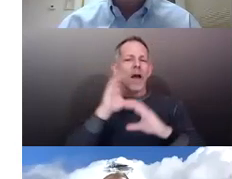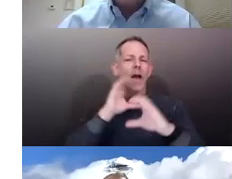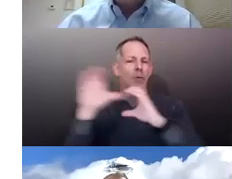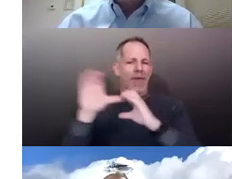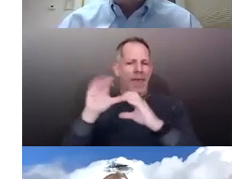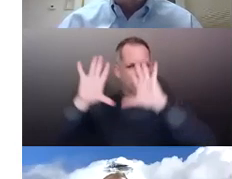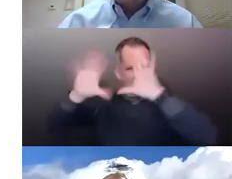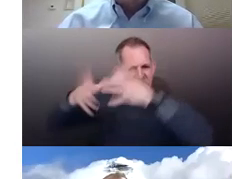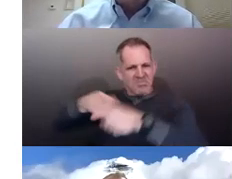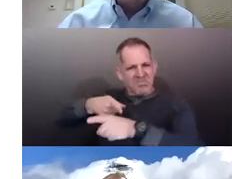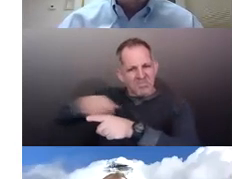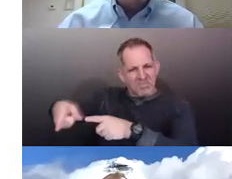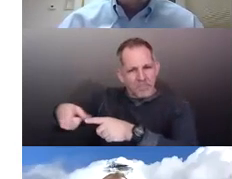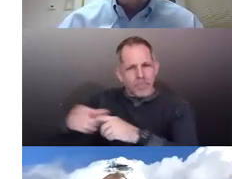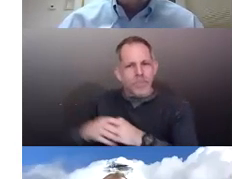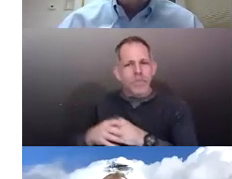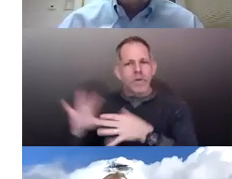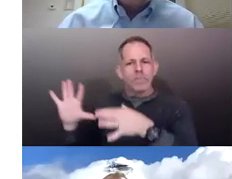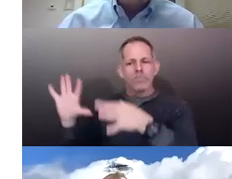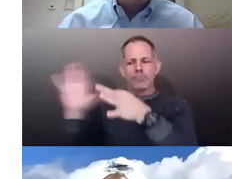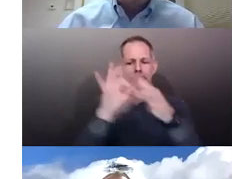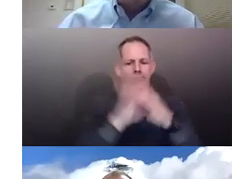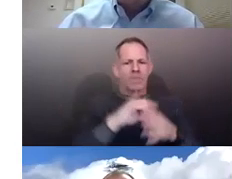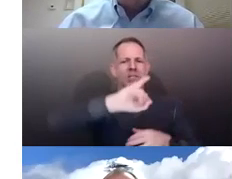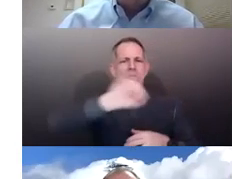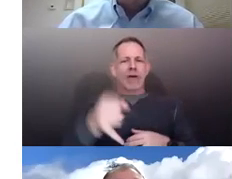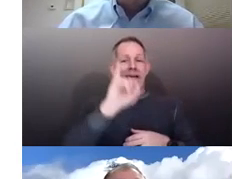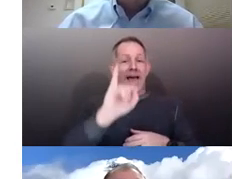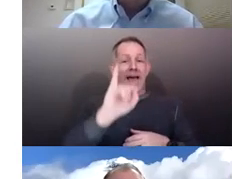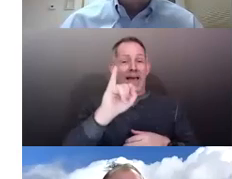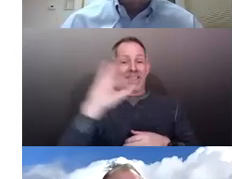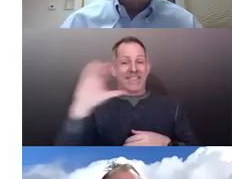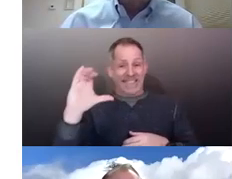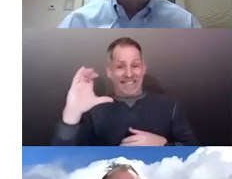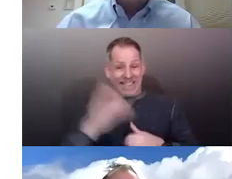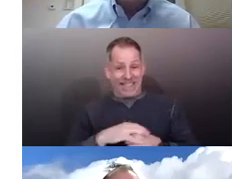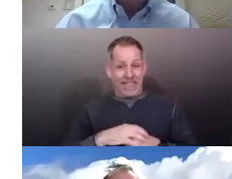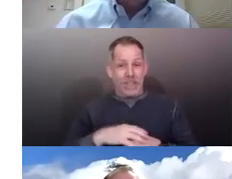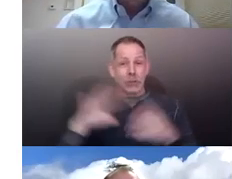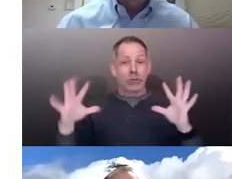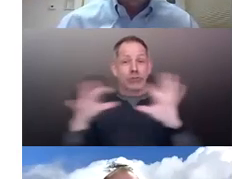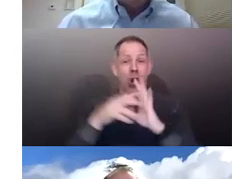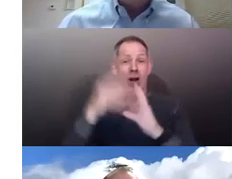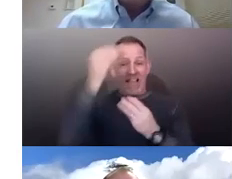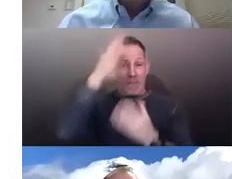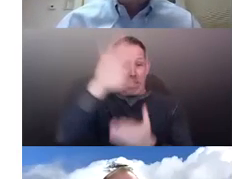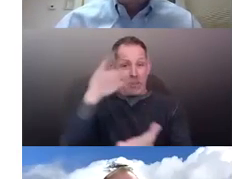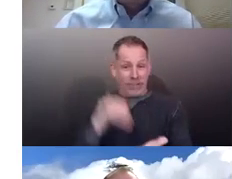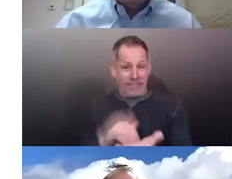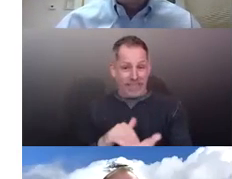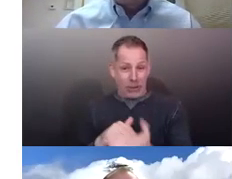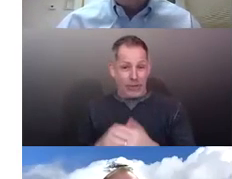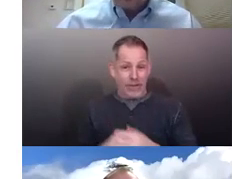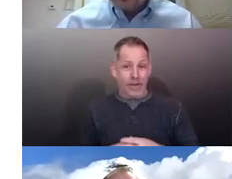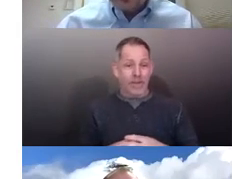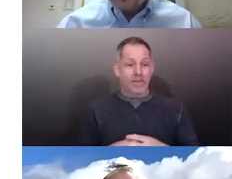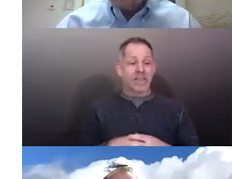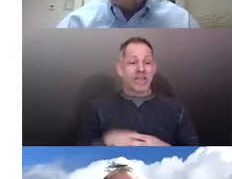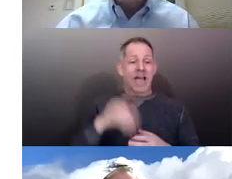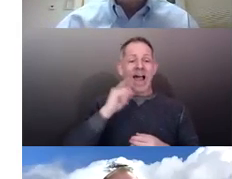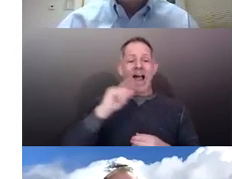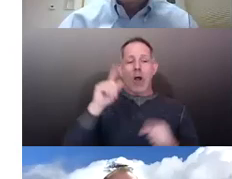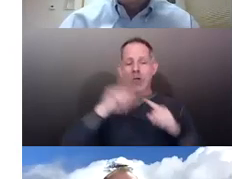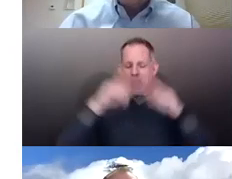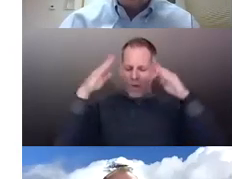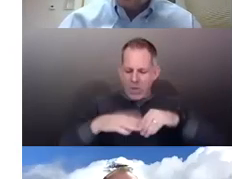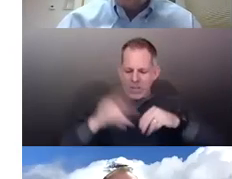Center. We have our surveillance and epidemiology team taking in all the case reports, doing all the data that